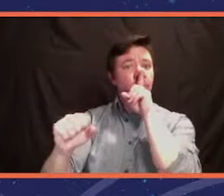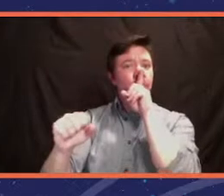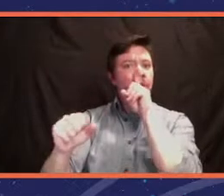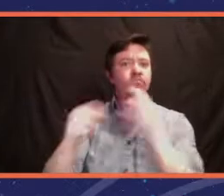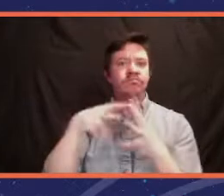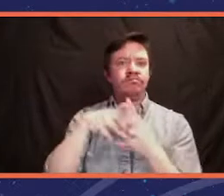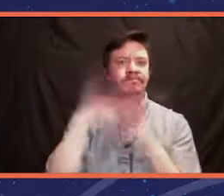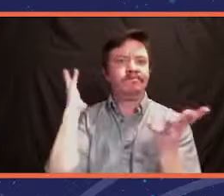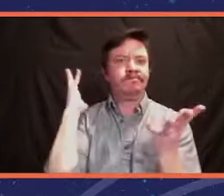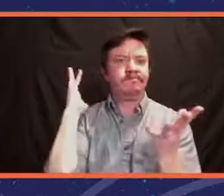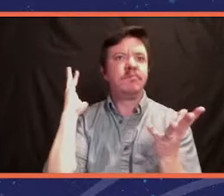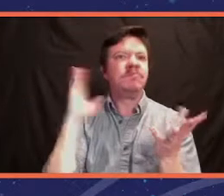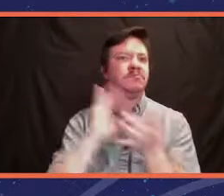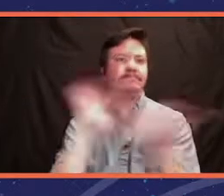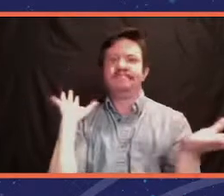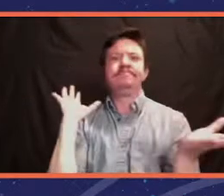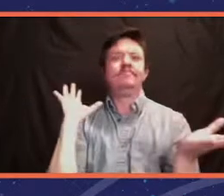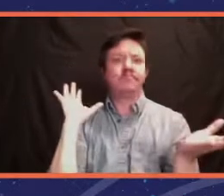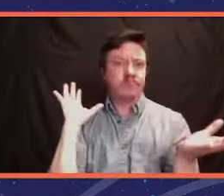always do have,